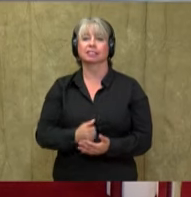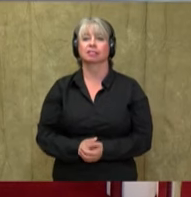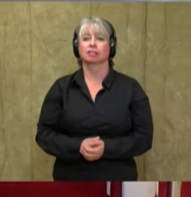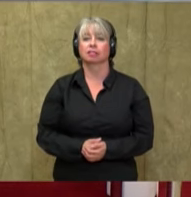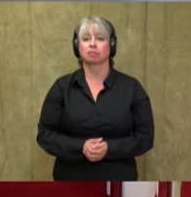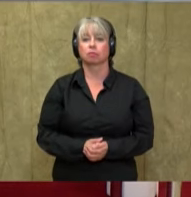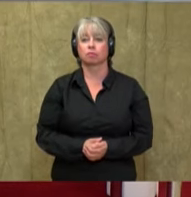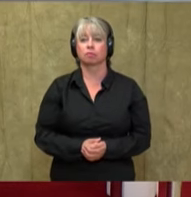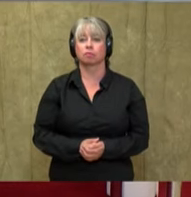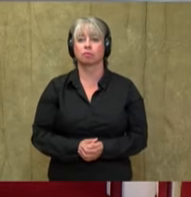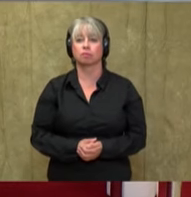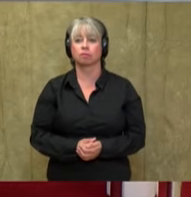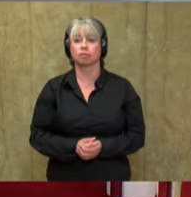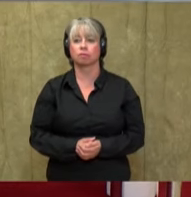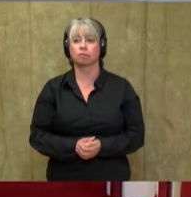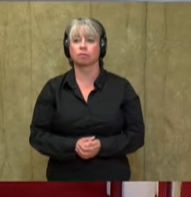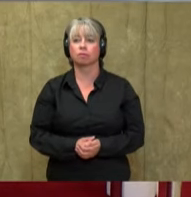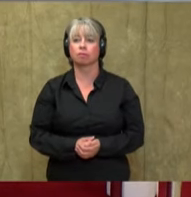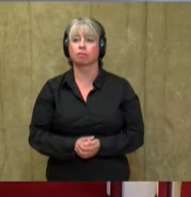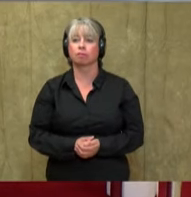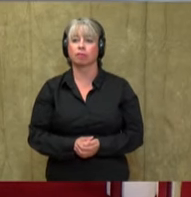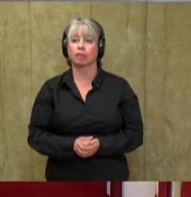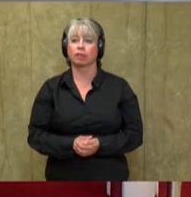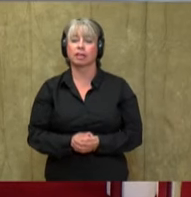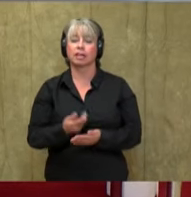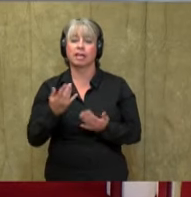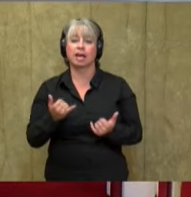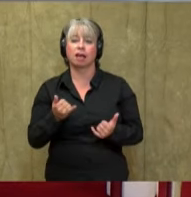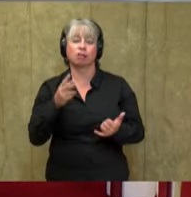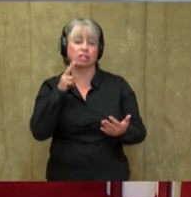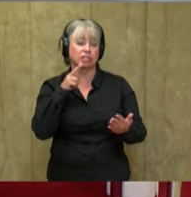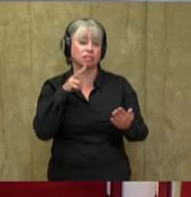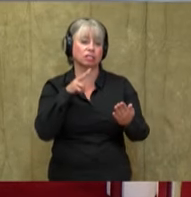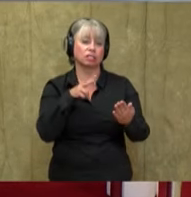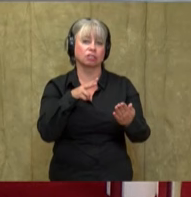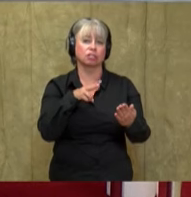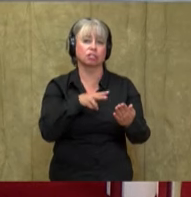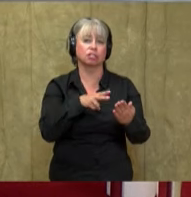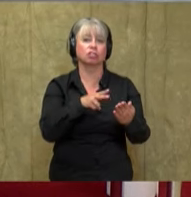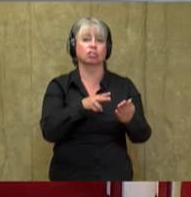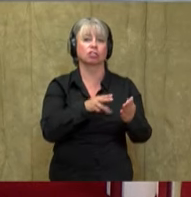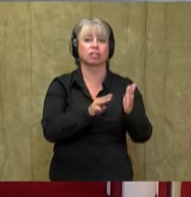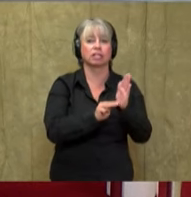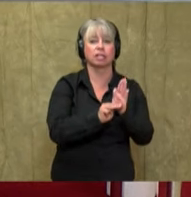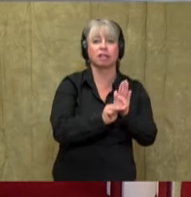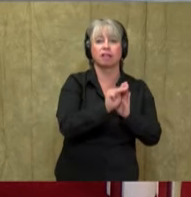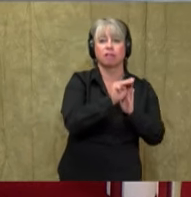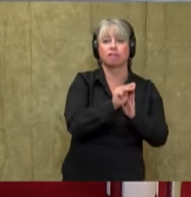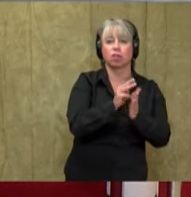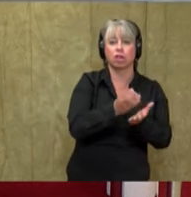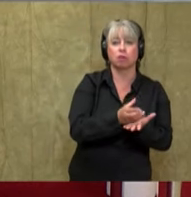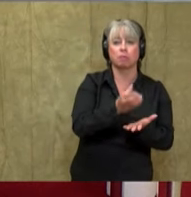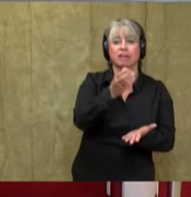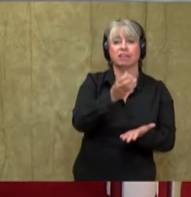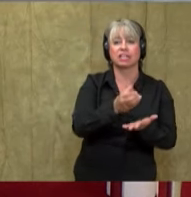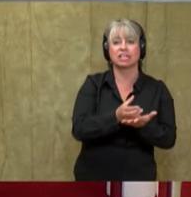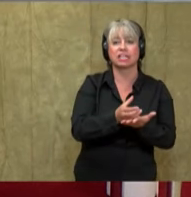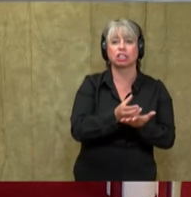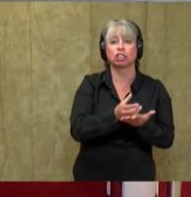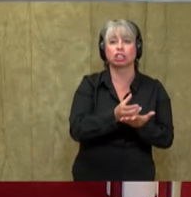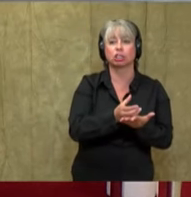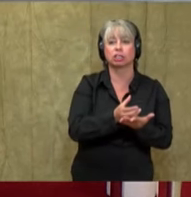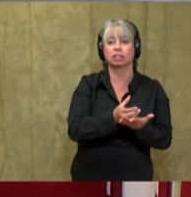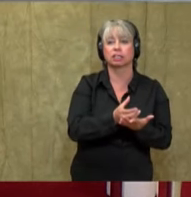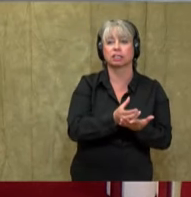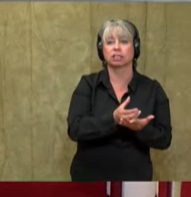characteristics. Let's look at their formulas. The volume of a cylinder formula. We have,